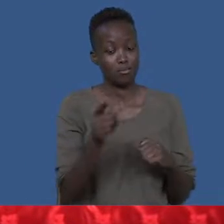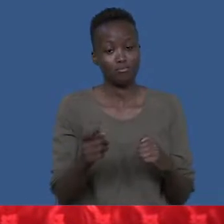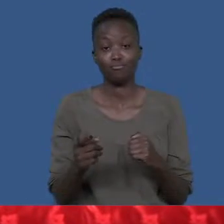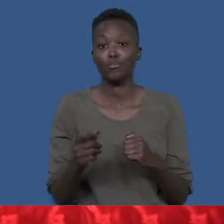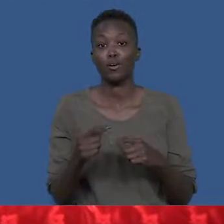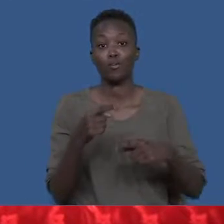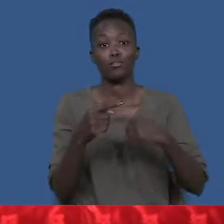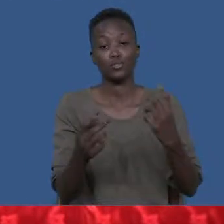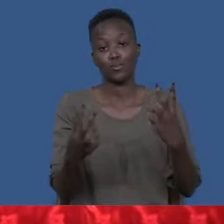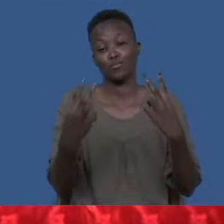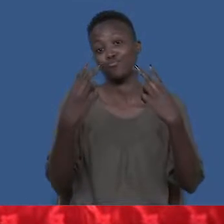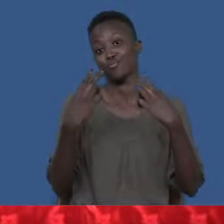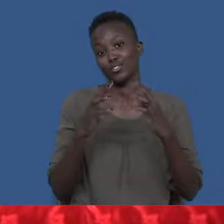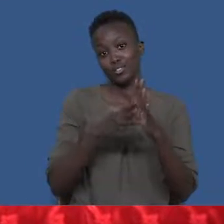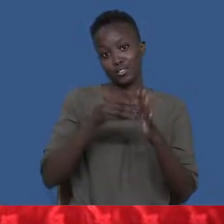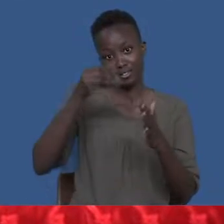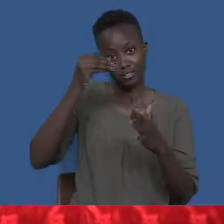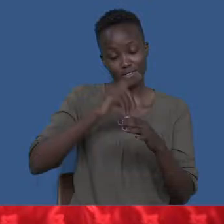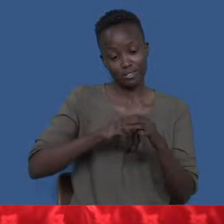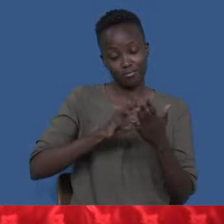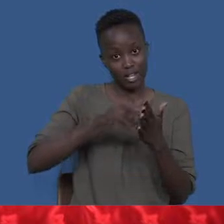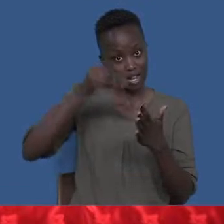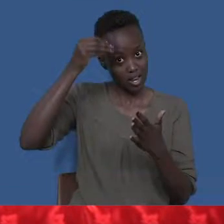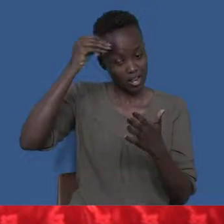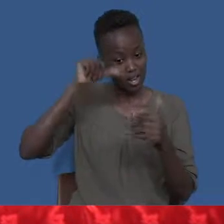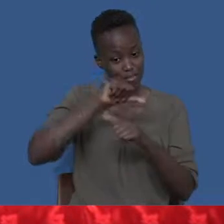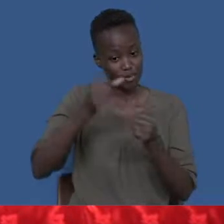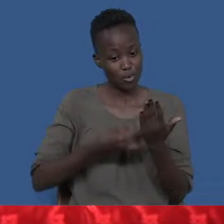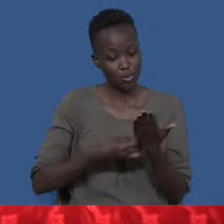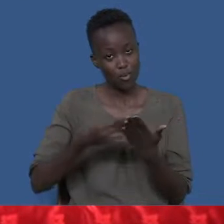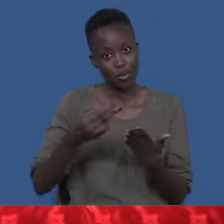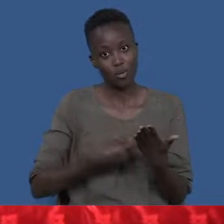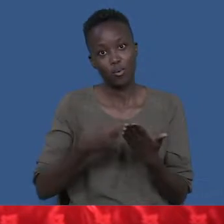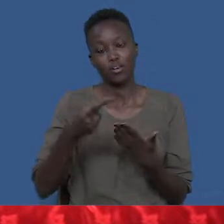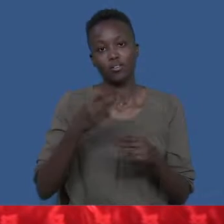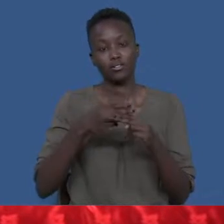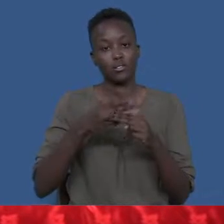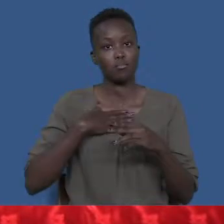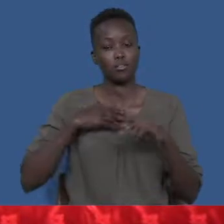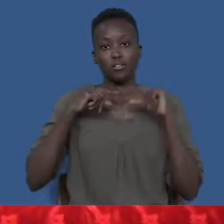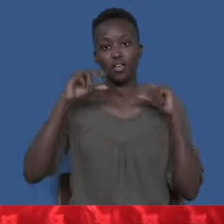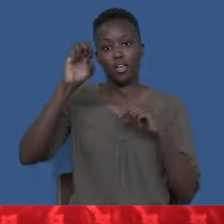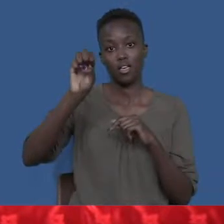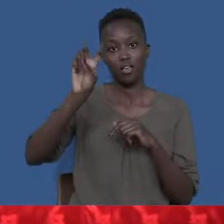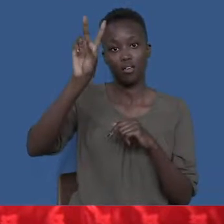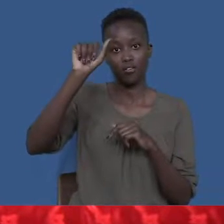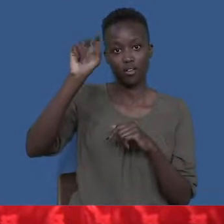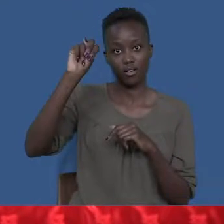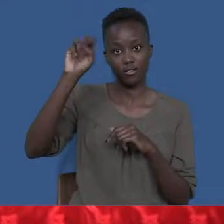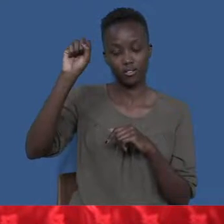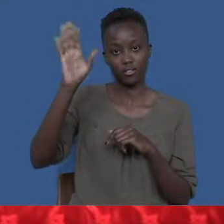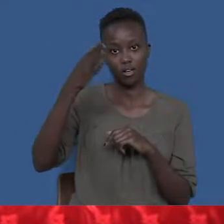us on this journey through the Holy Week. I am Evans Omollo, Assistant Provost here at All Saints